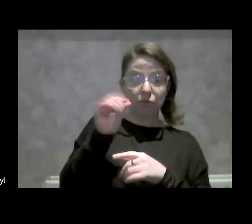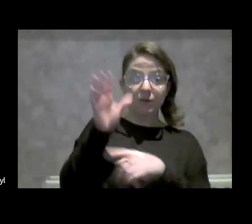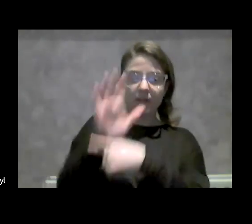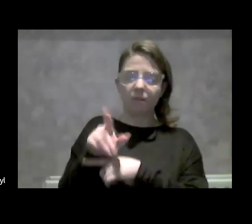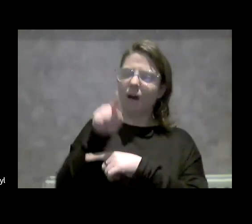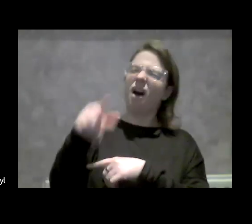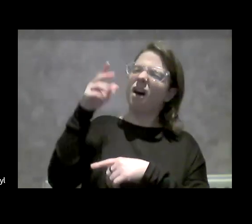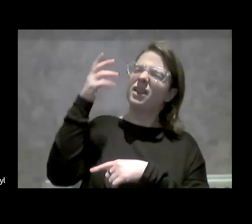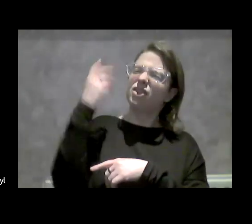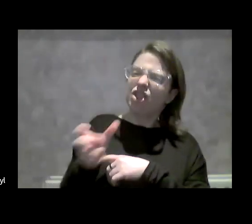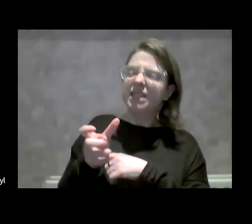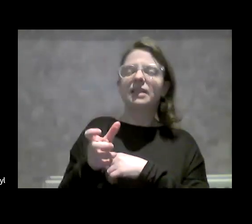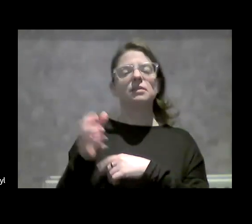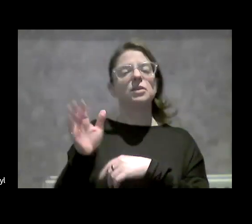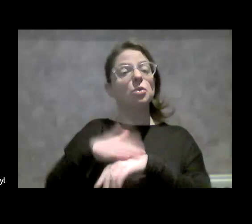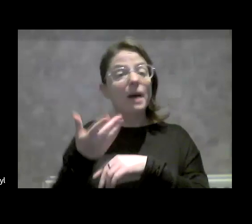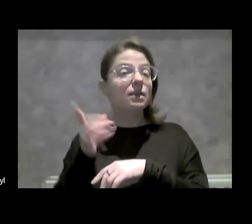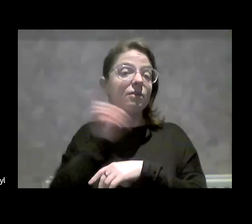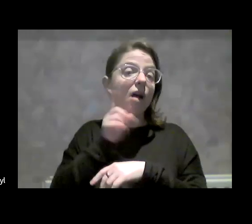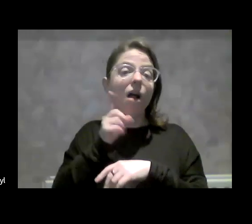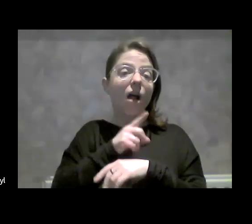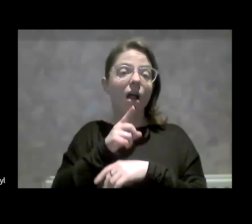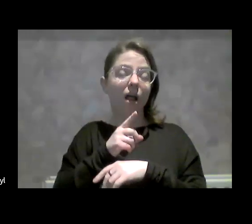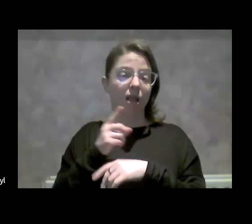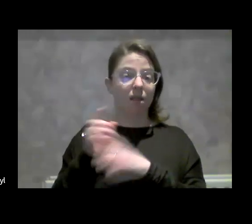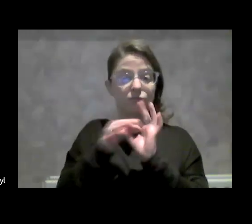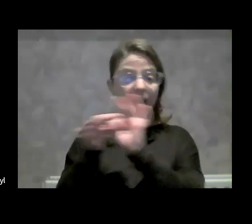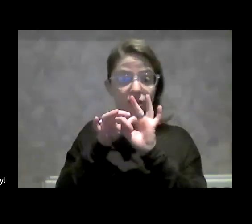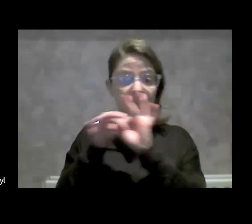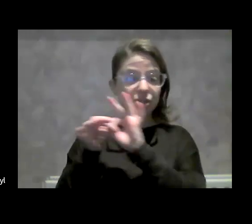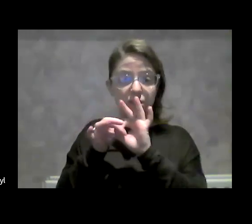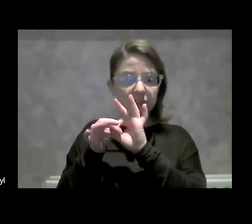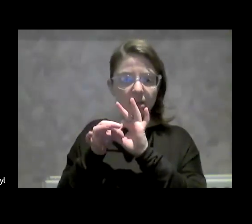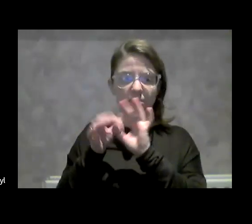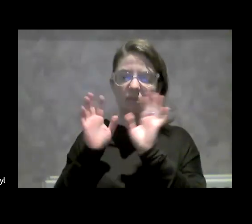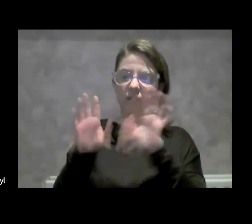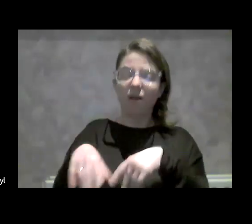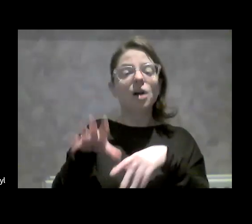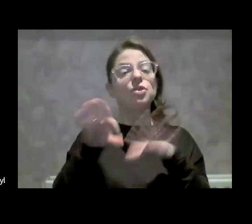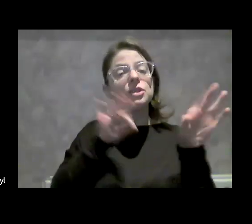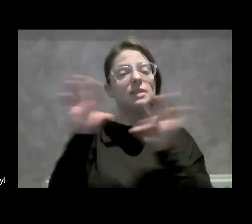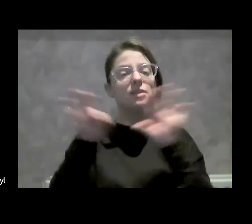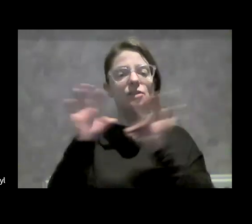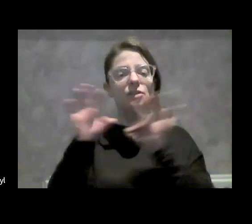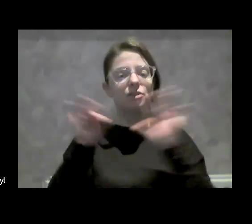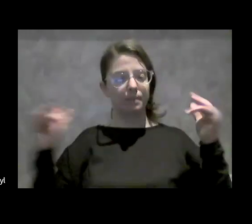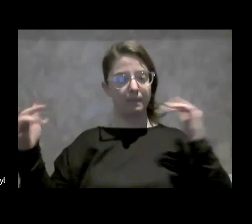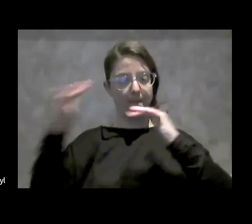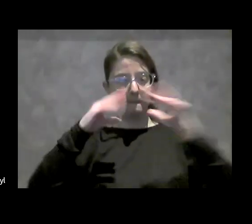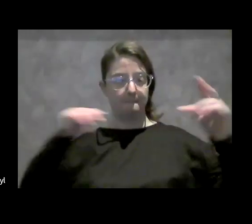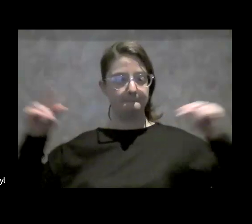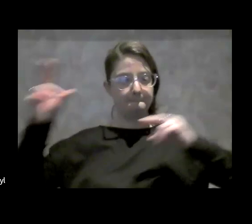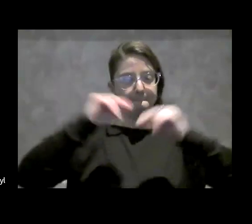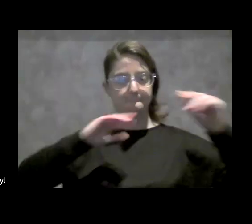with an undercut and an ex-girlfriend in the ensemble. I have realized that there is a cacophony of voices, both alike